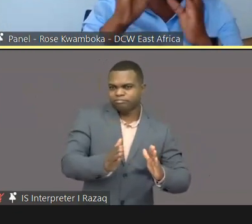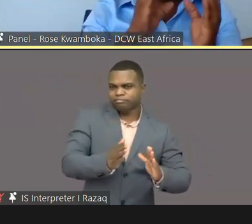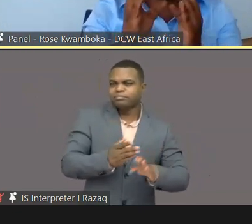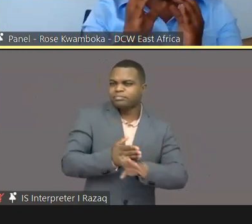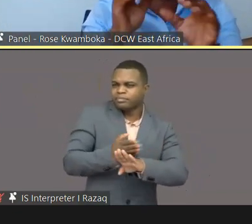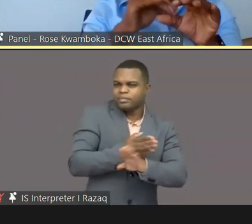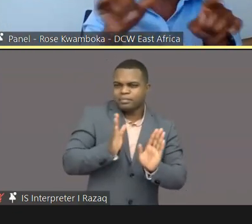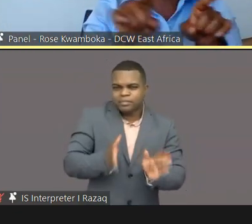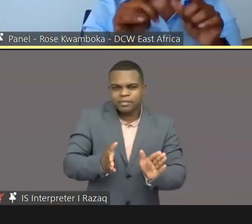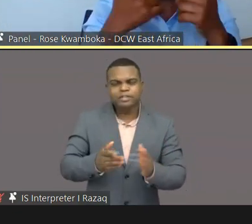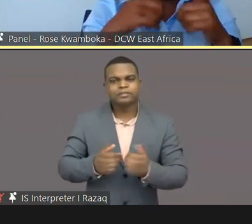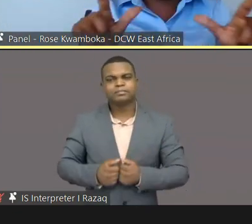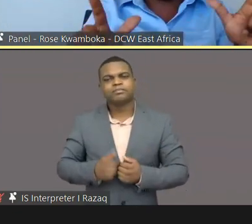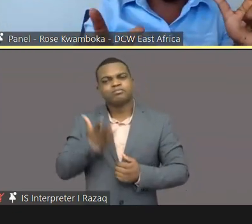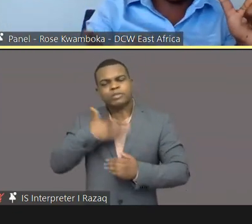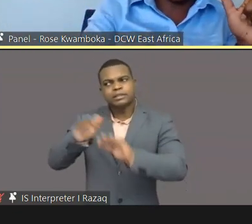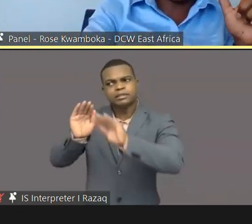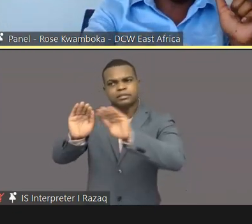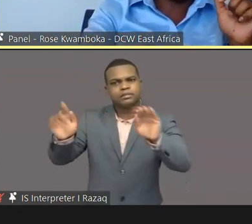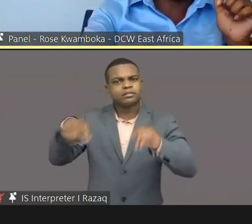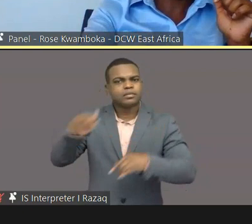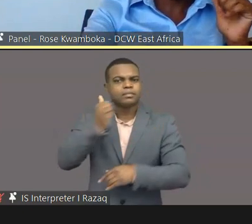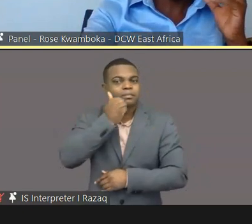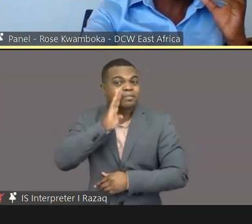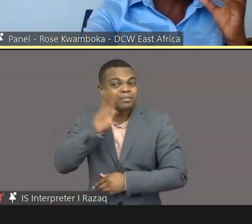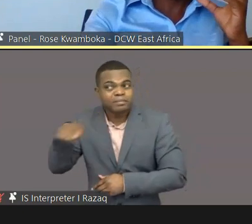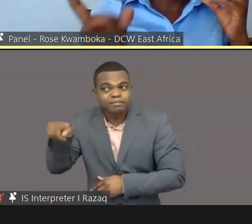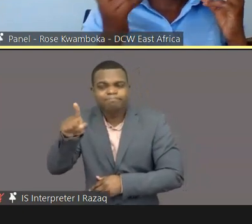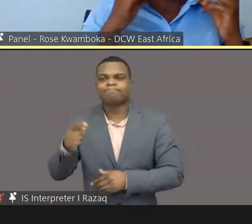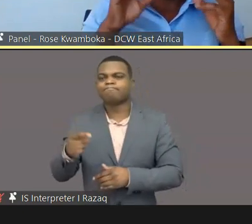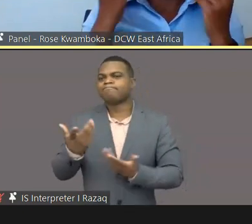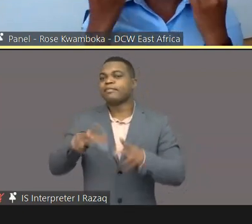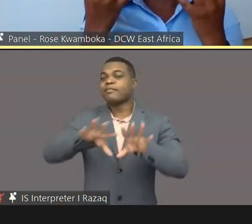child, so that they can be able to communicate in the same language.